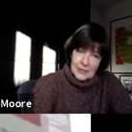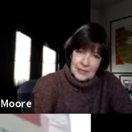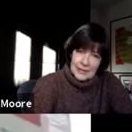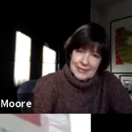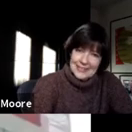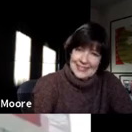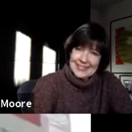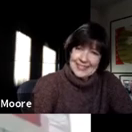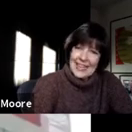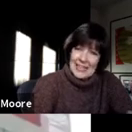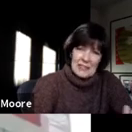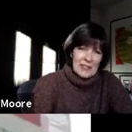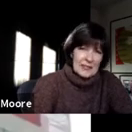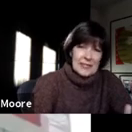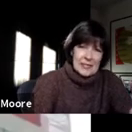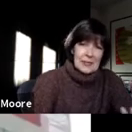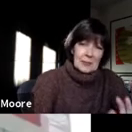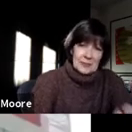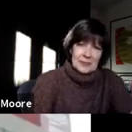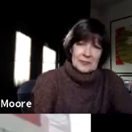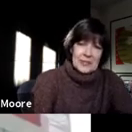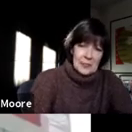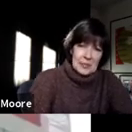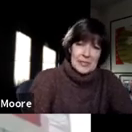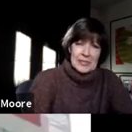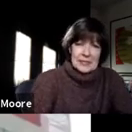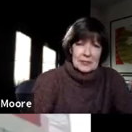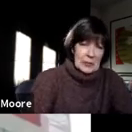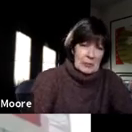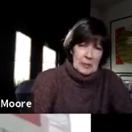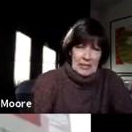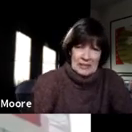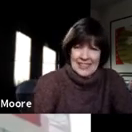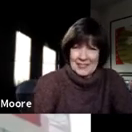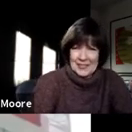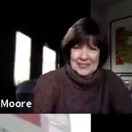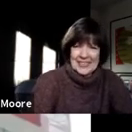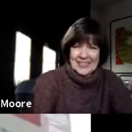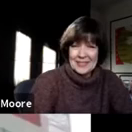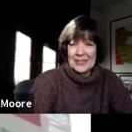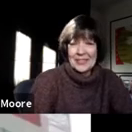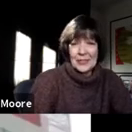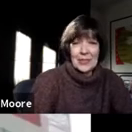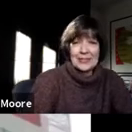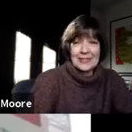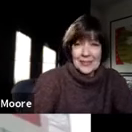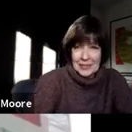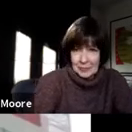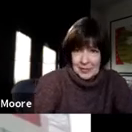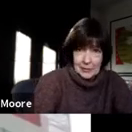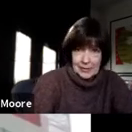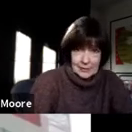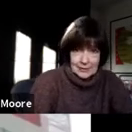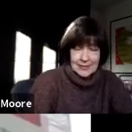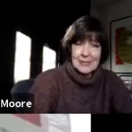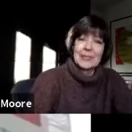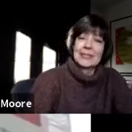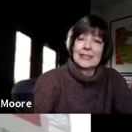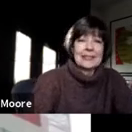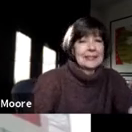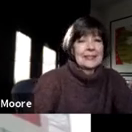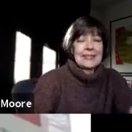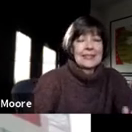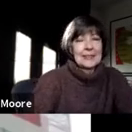Or do they? I have found this piece a little creepy. I feel like I'm in a Twilight Zone episode as it is,